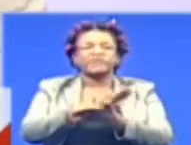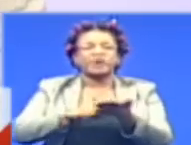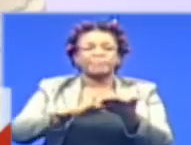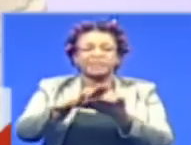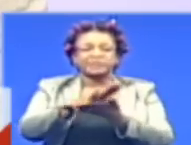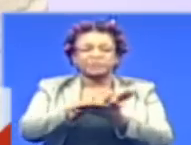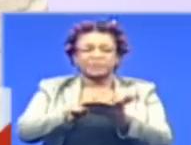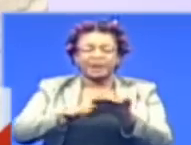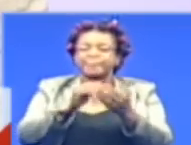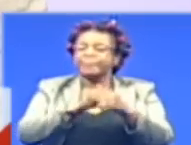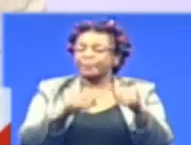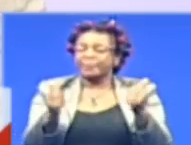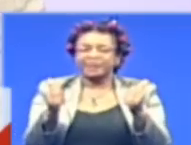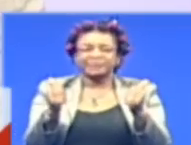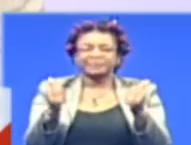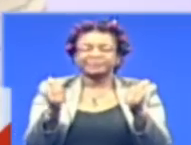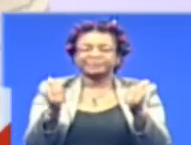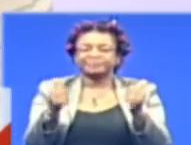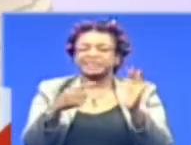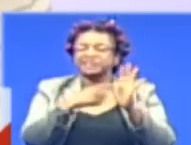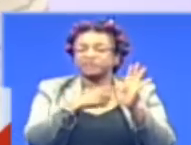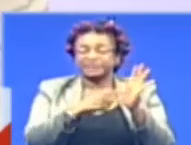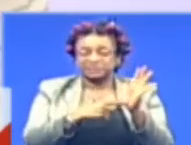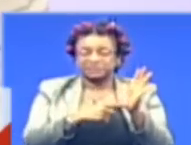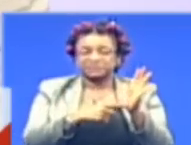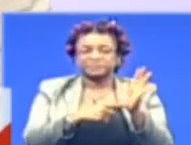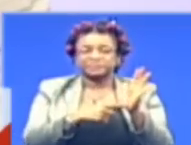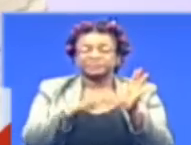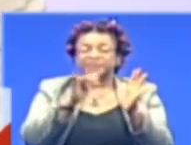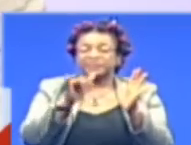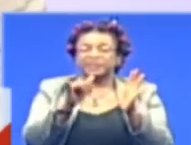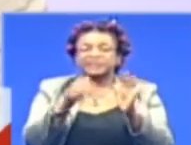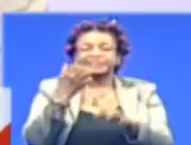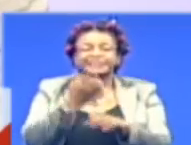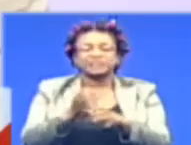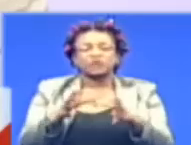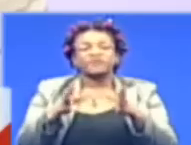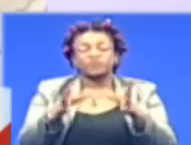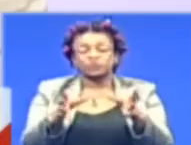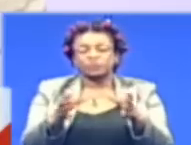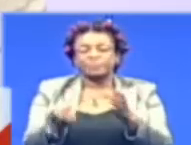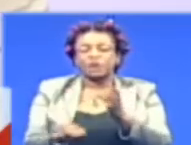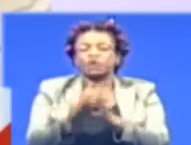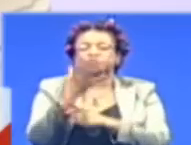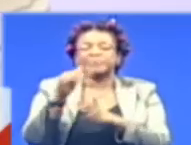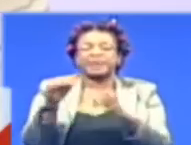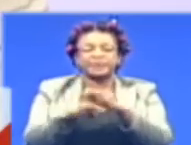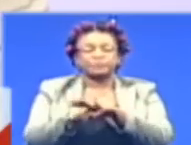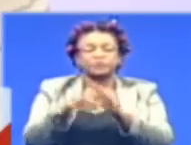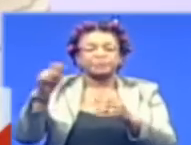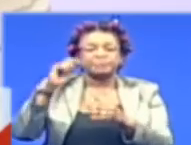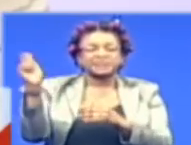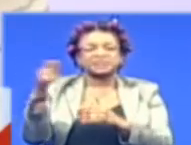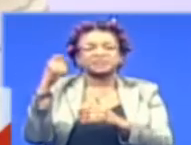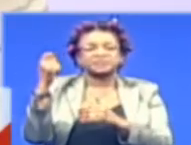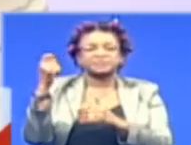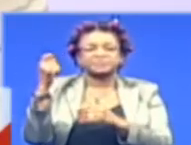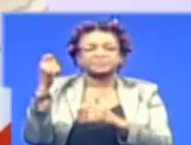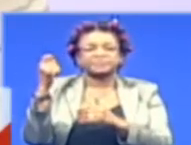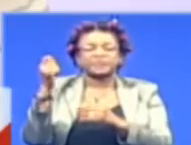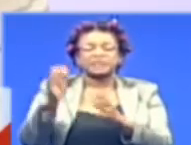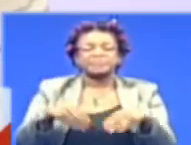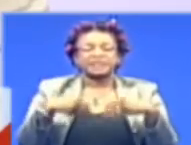properly articulated. Yeah. This task force will be launched tomorrow by the deputy president, and it has been